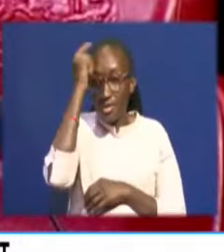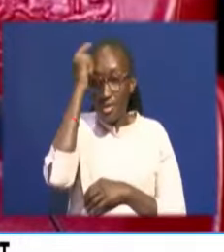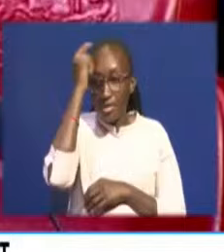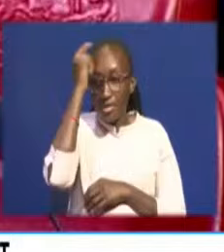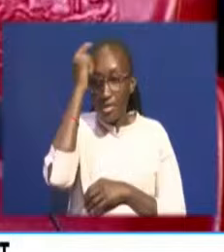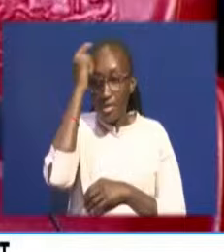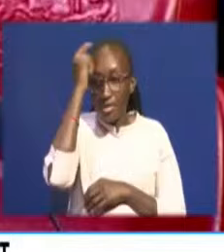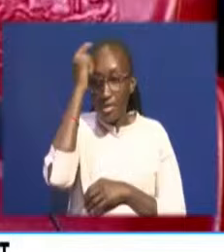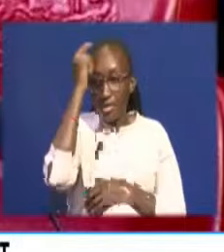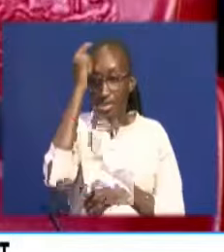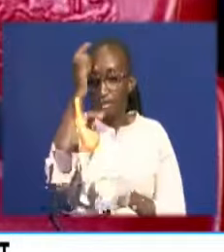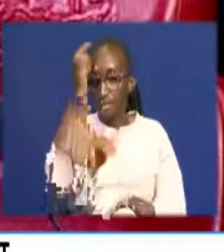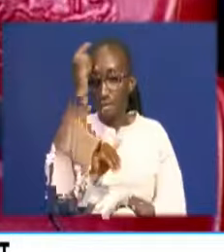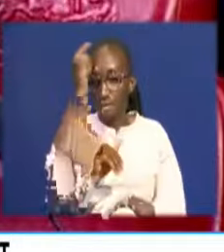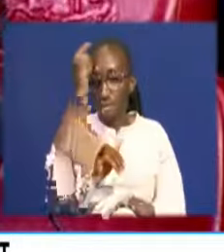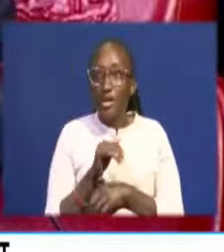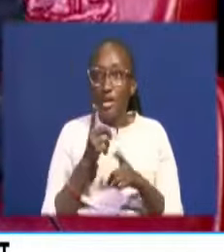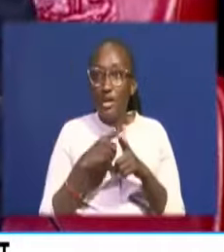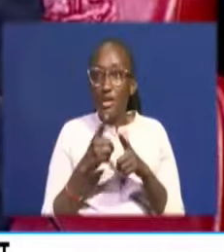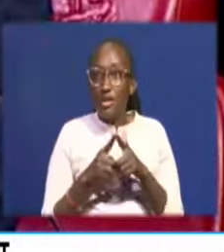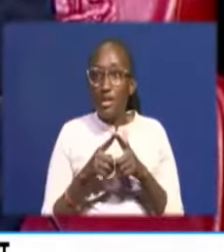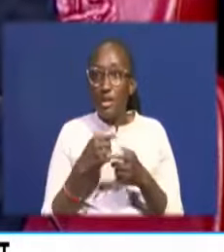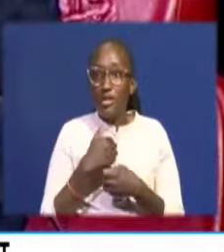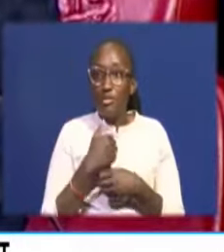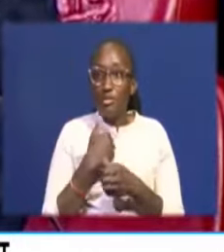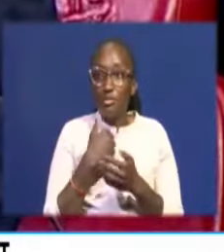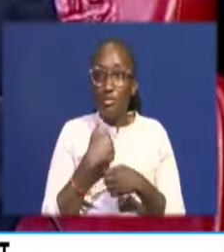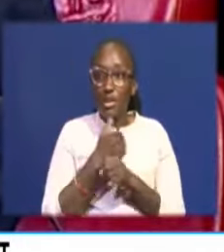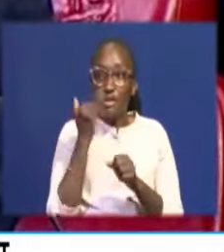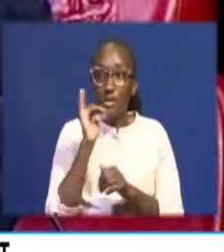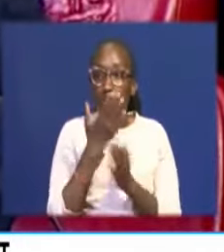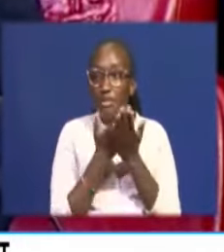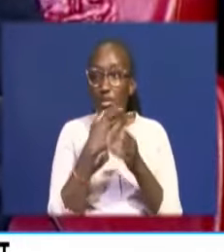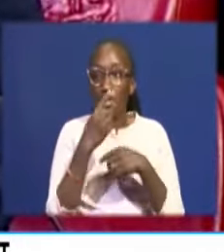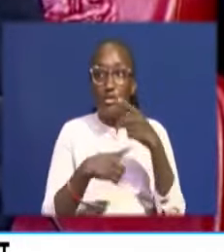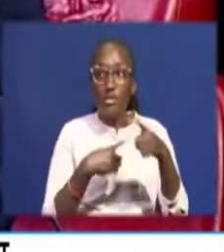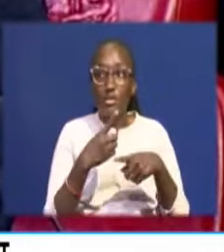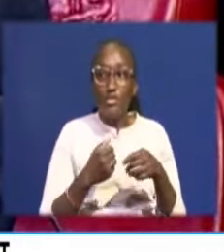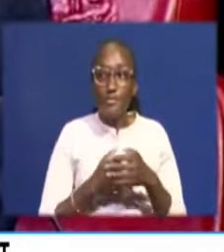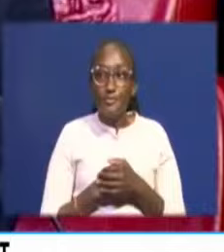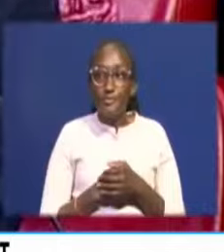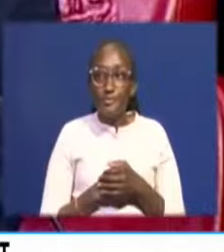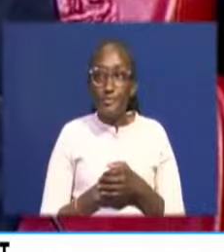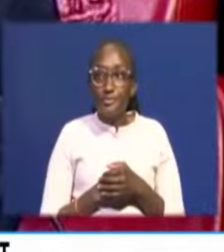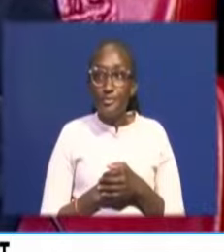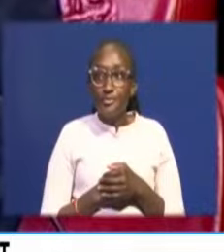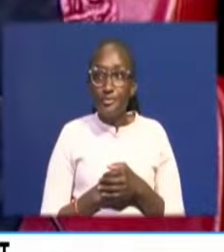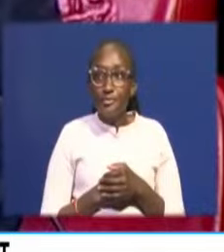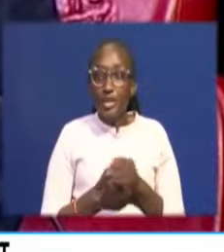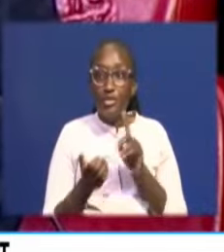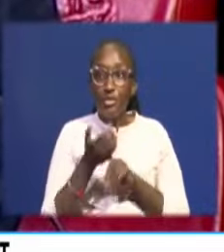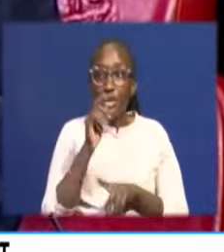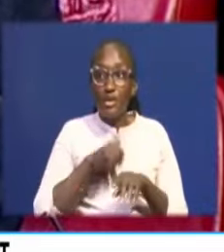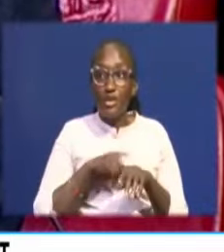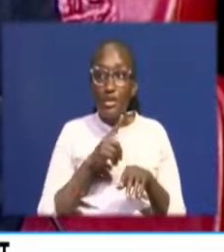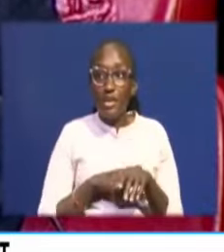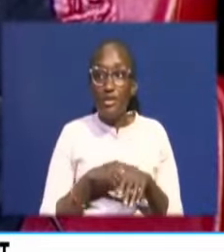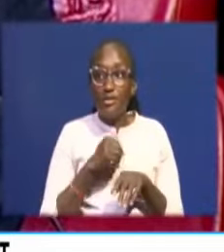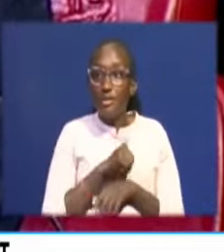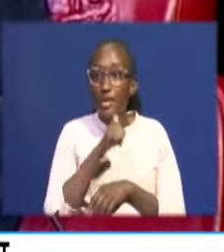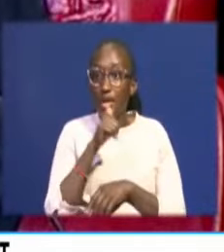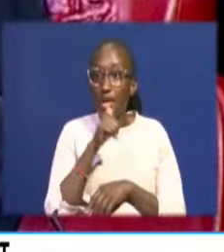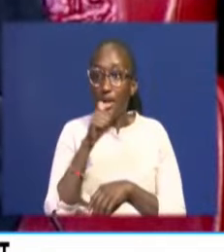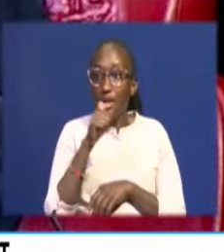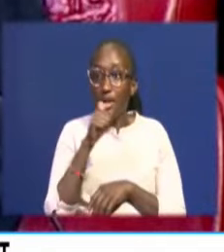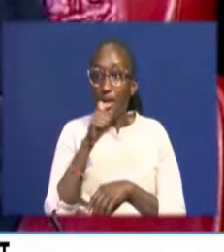rule. Then they can still make that application and continue to receive the time that was meant for cross-examination